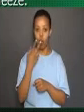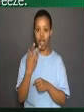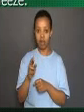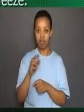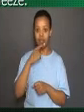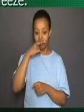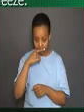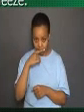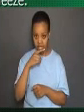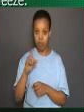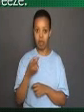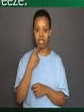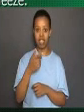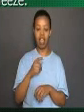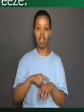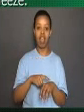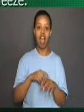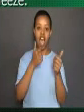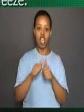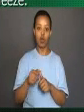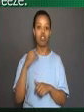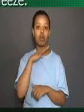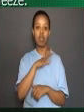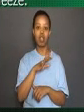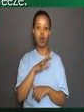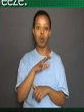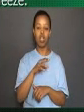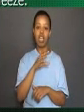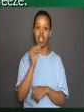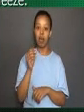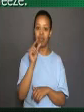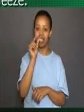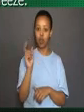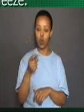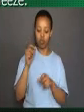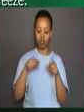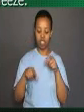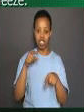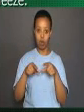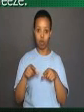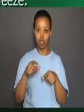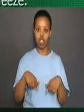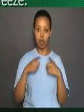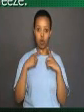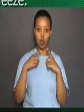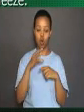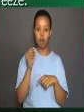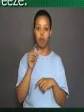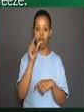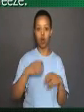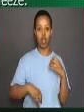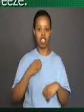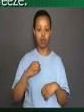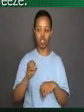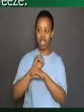or contaminates the air with tiny water droplets that contain living